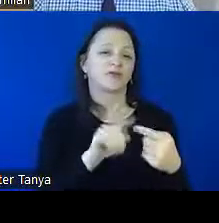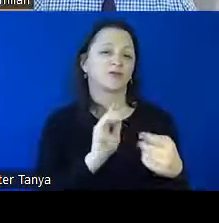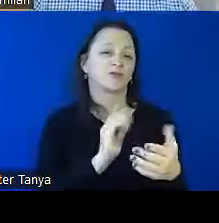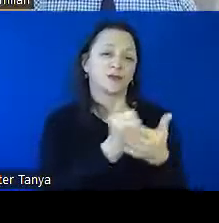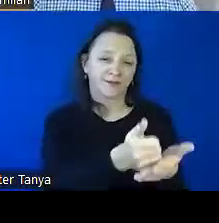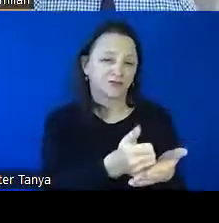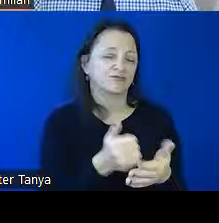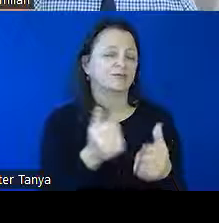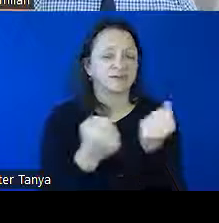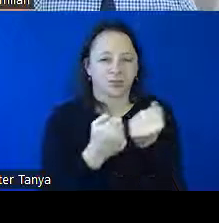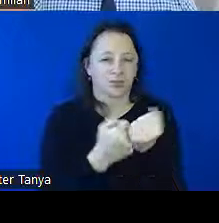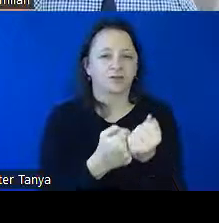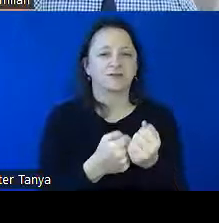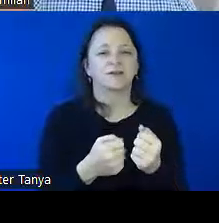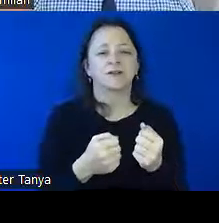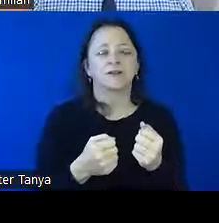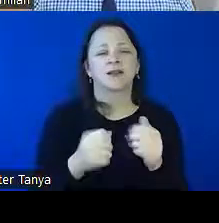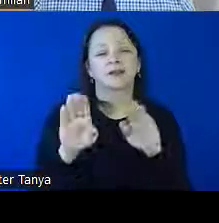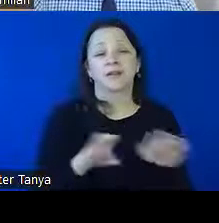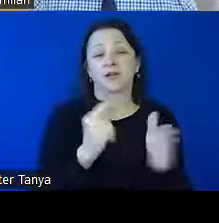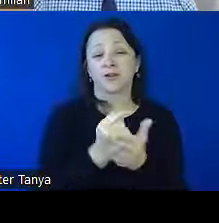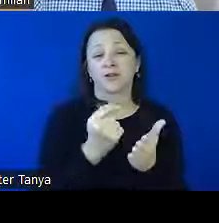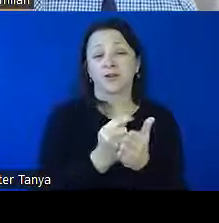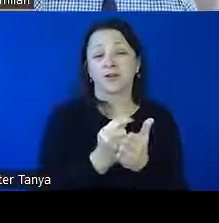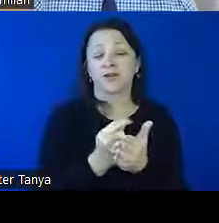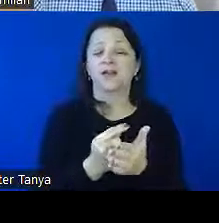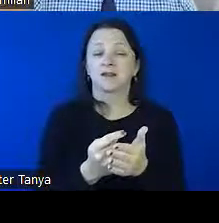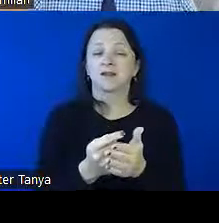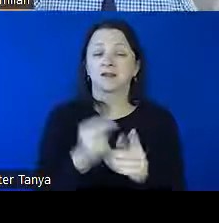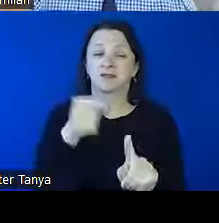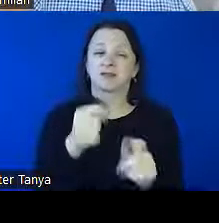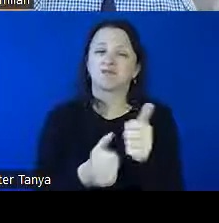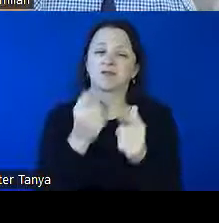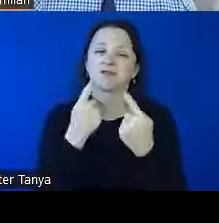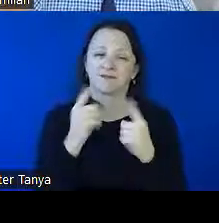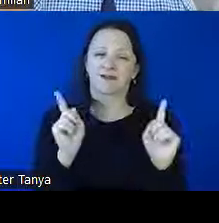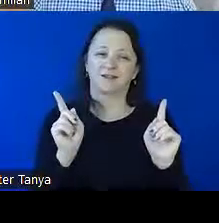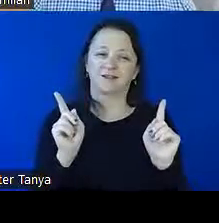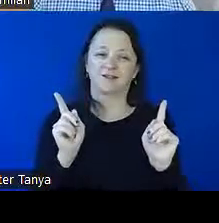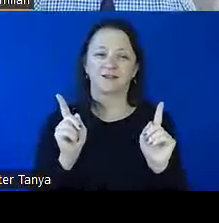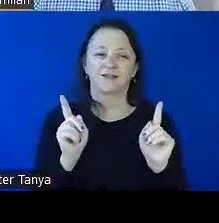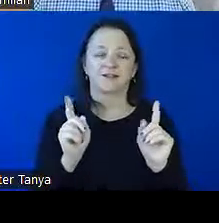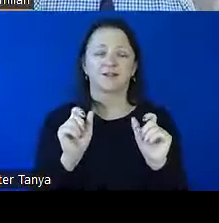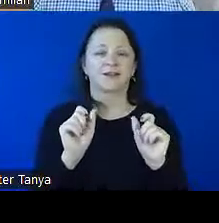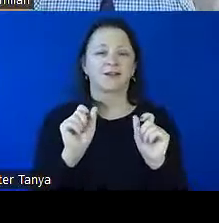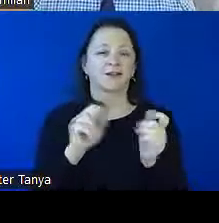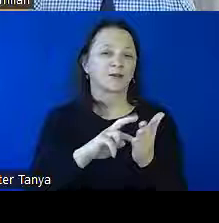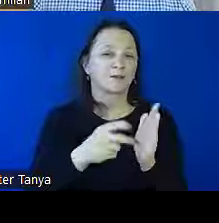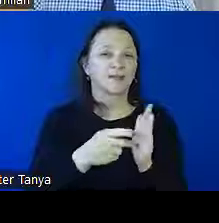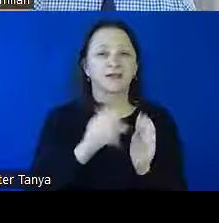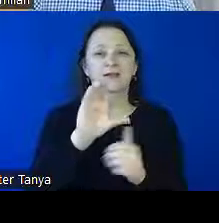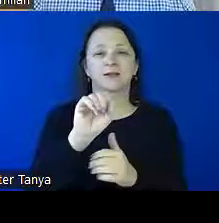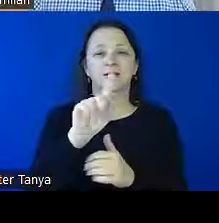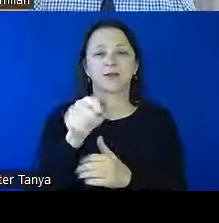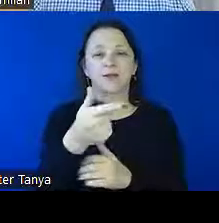support. And behavioral types of therapy are considered to be the most effective. This can include focus specifically on things like coping skills